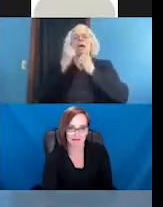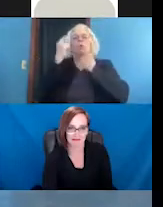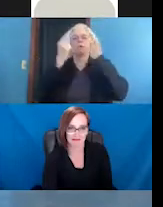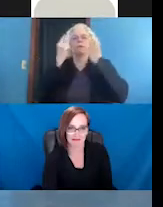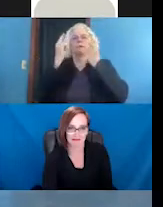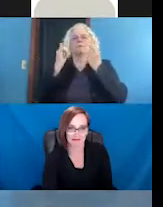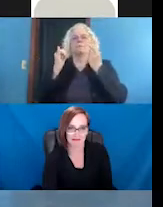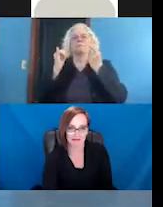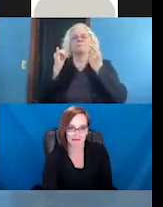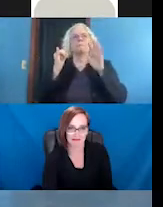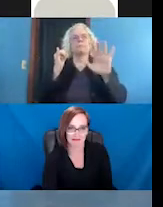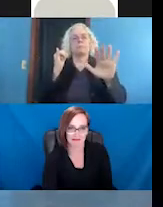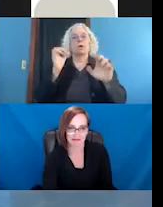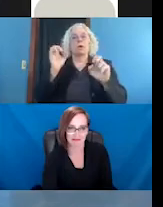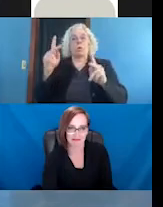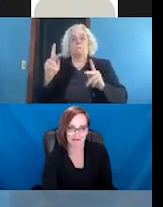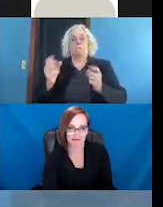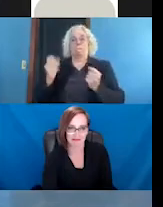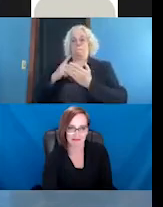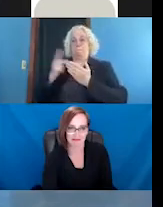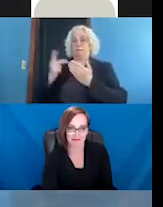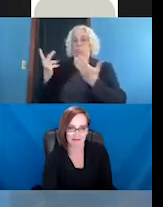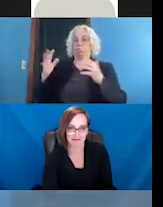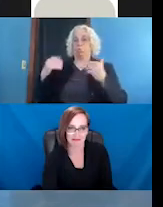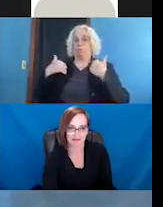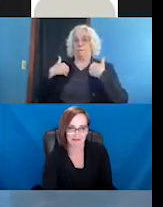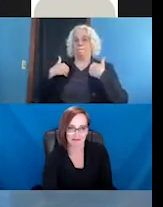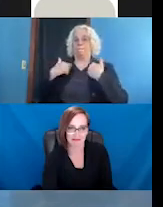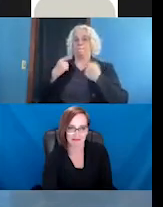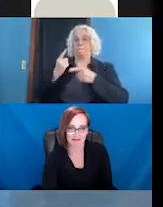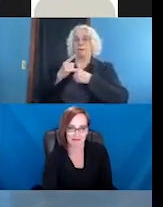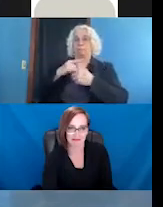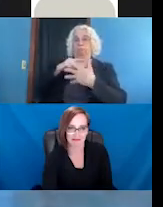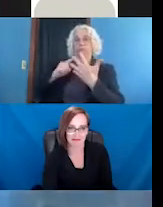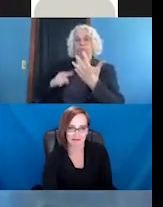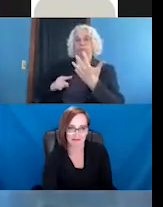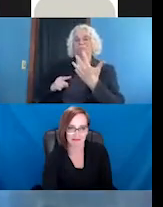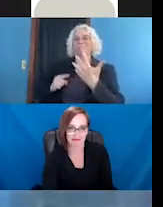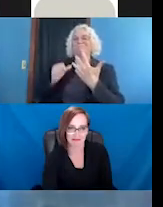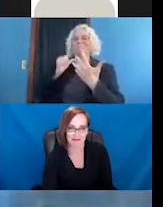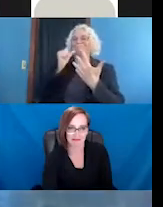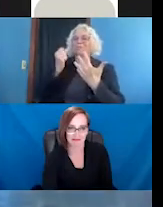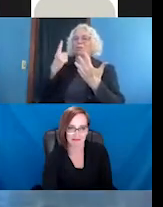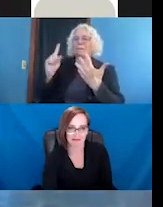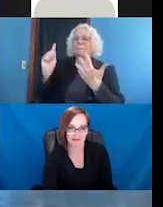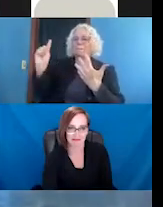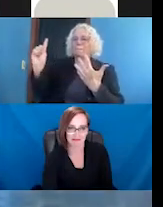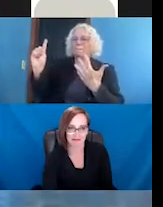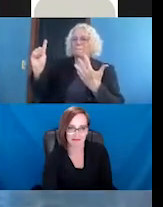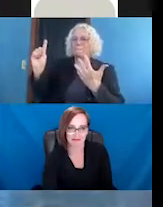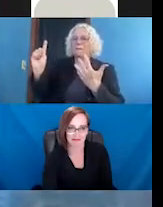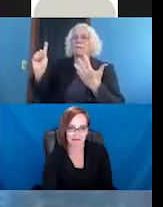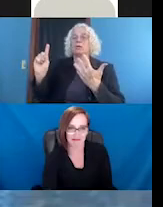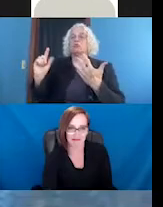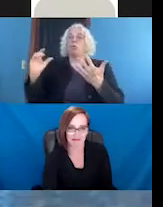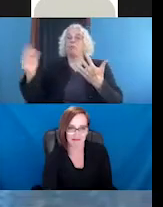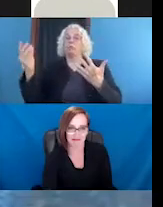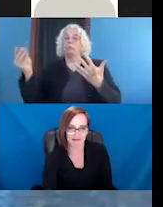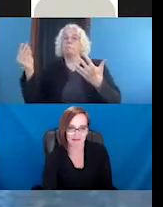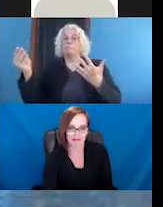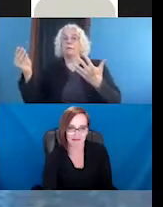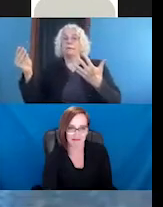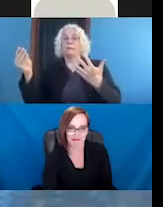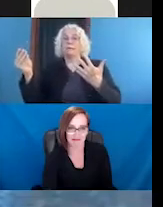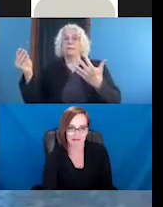programs we have already that aren't working optimally. So how can you use these funds to